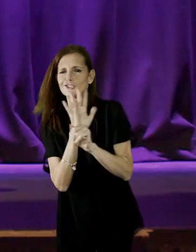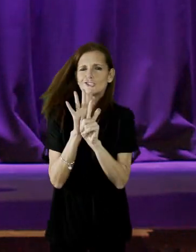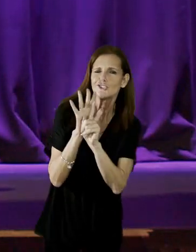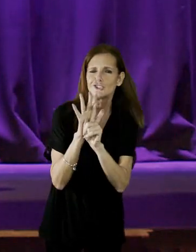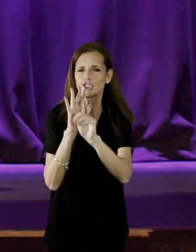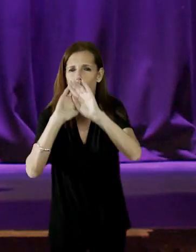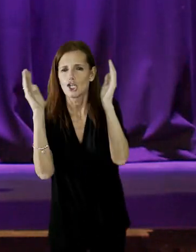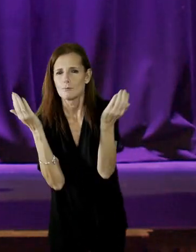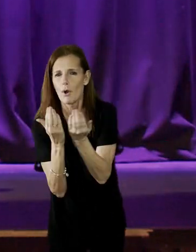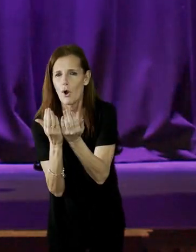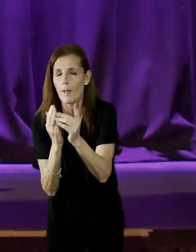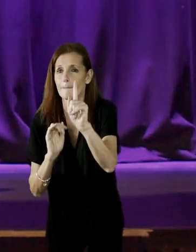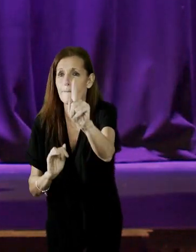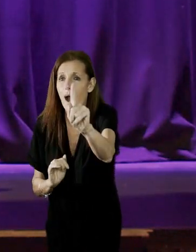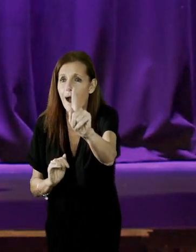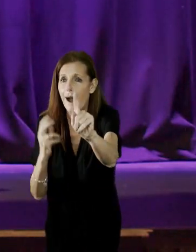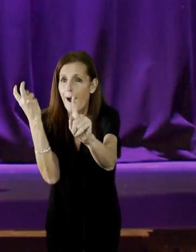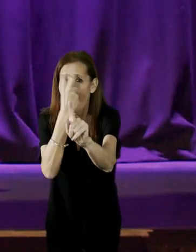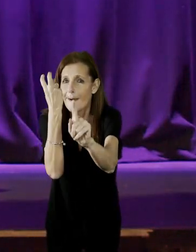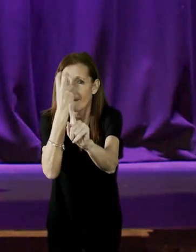people.